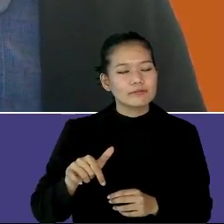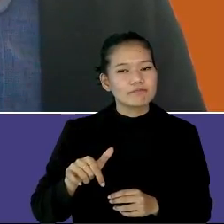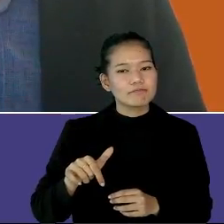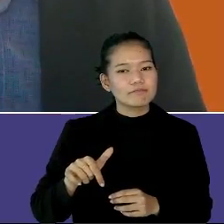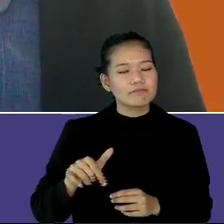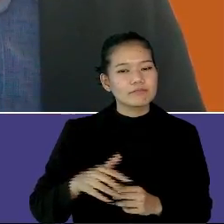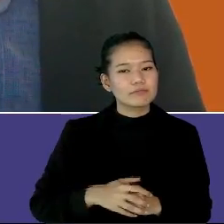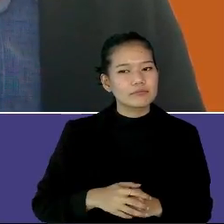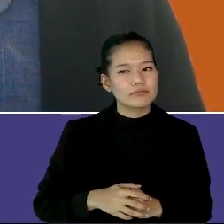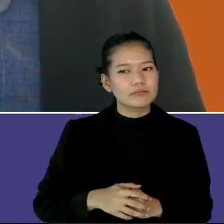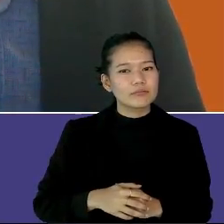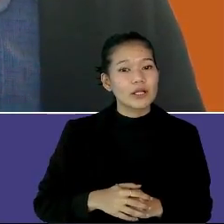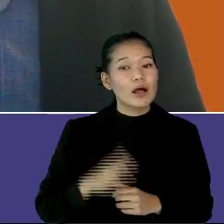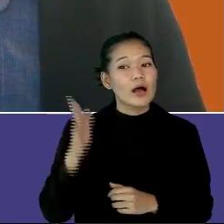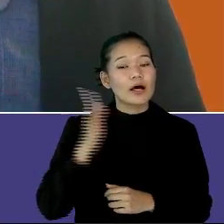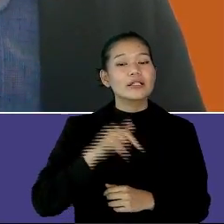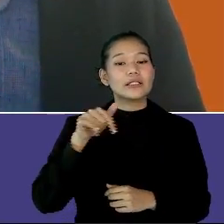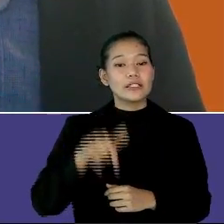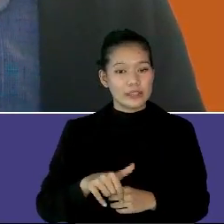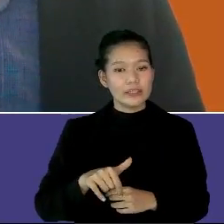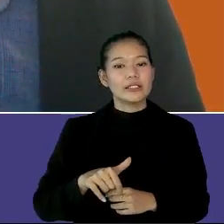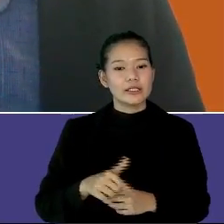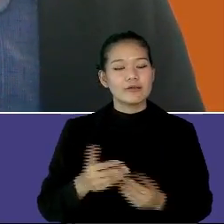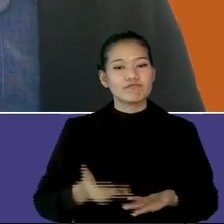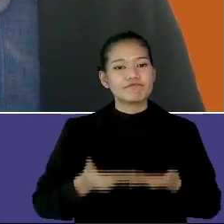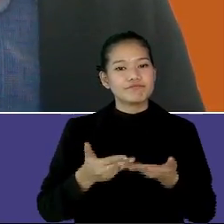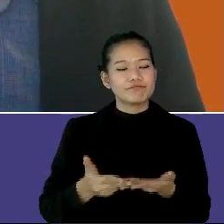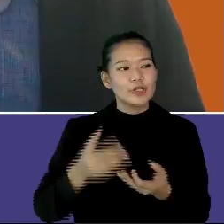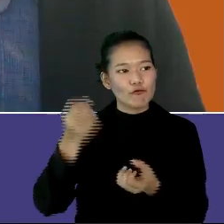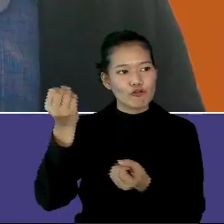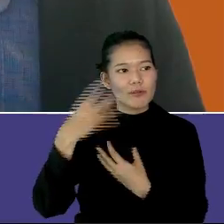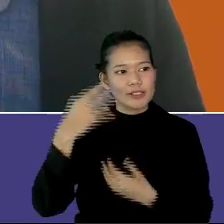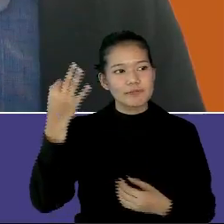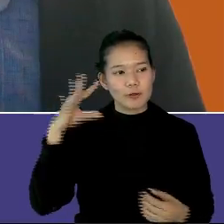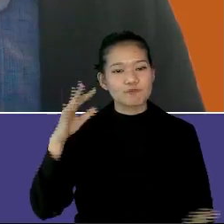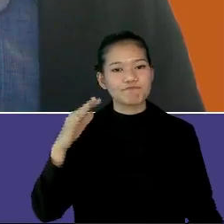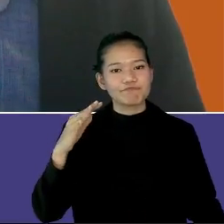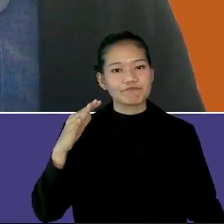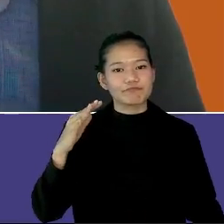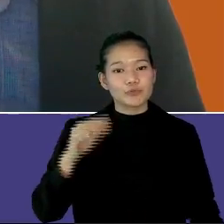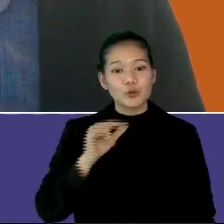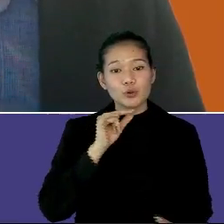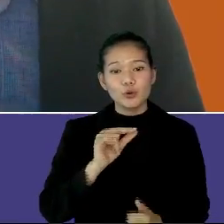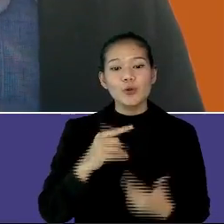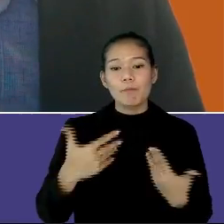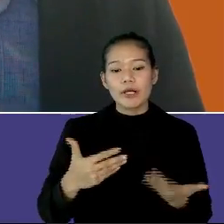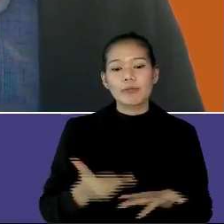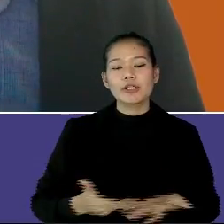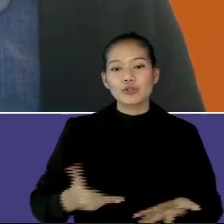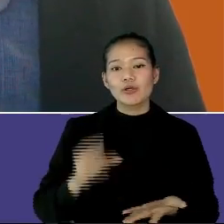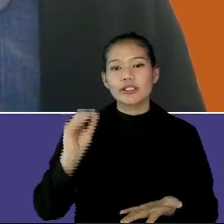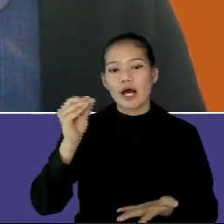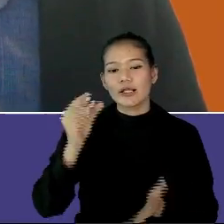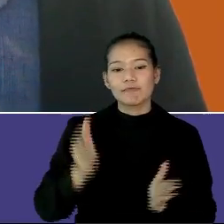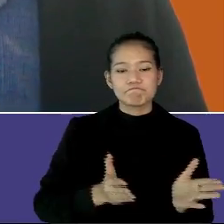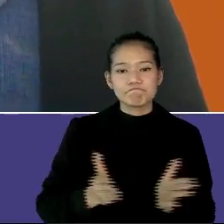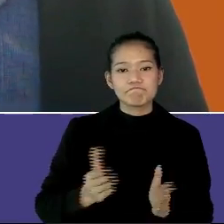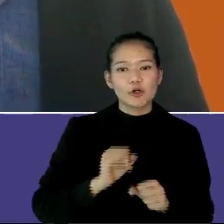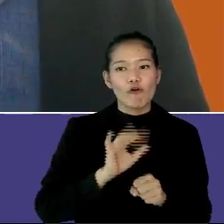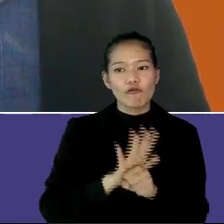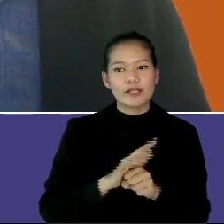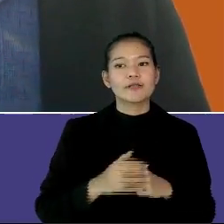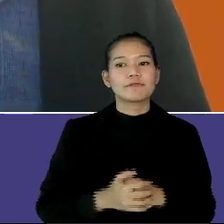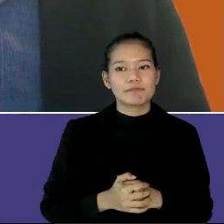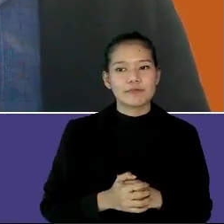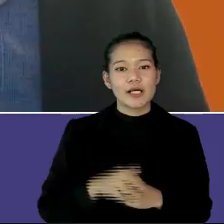the past. And today I will be providing an update regarding COVID-19 management in Indonesia. And